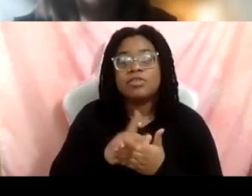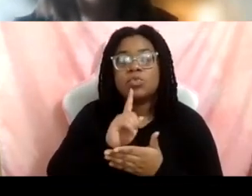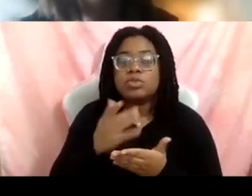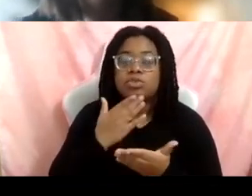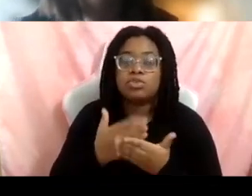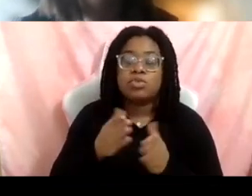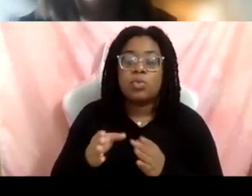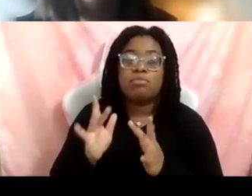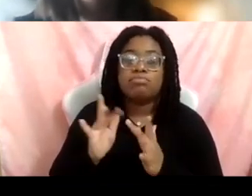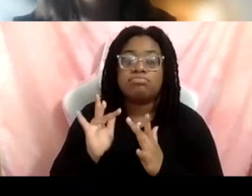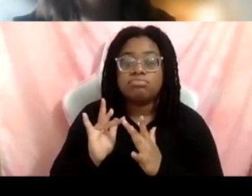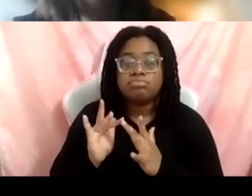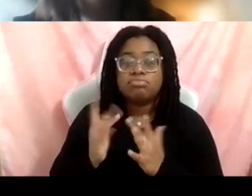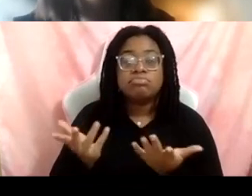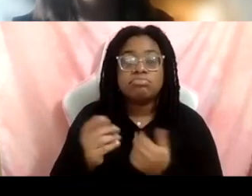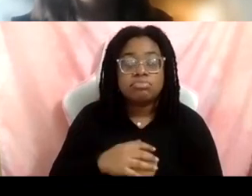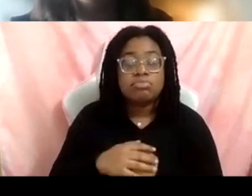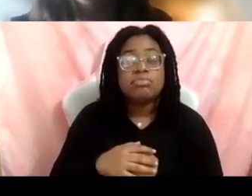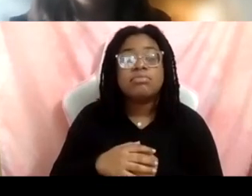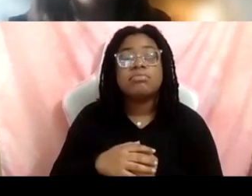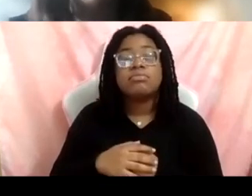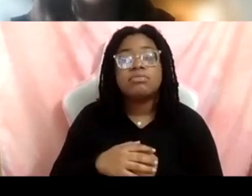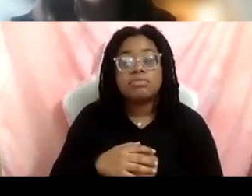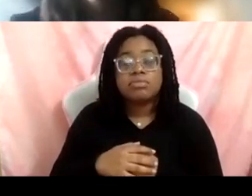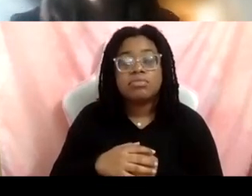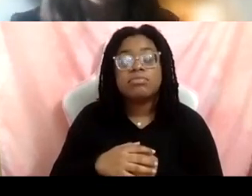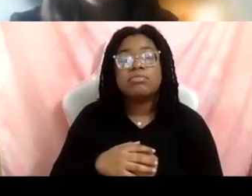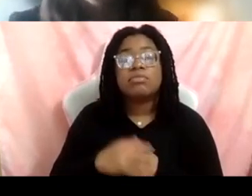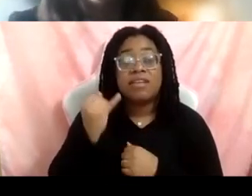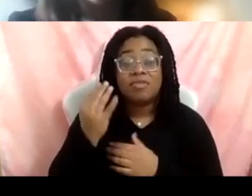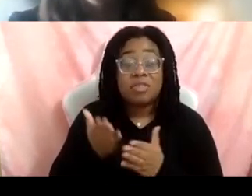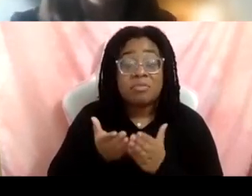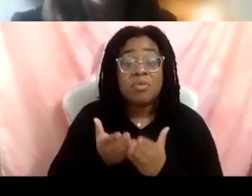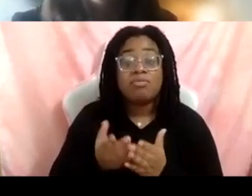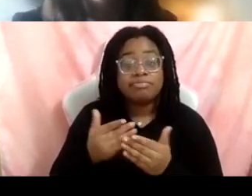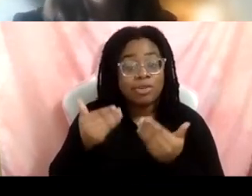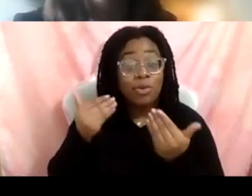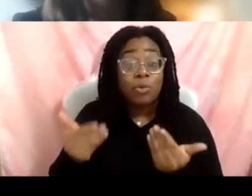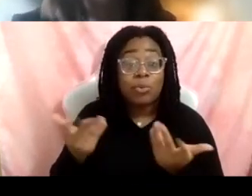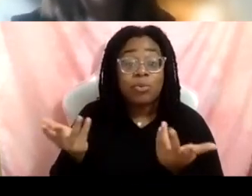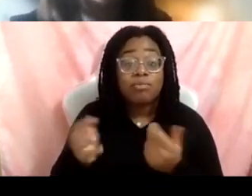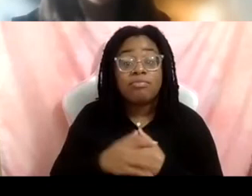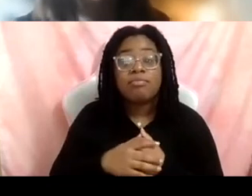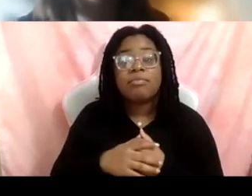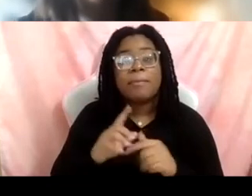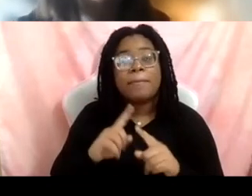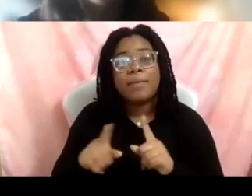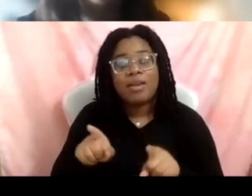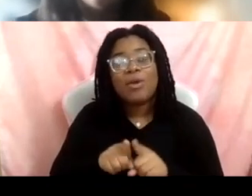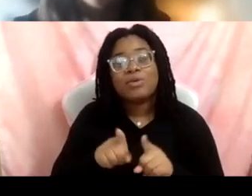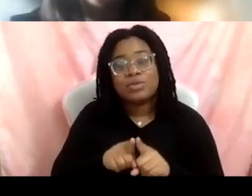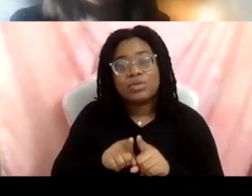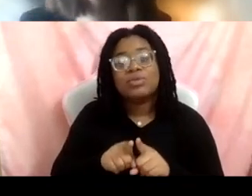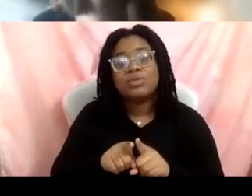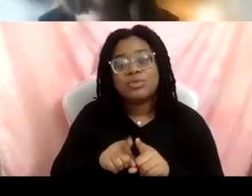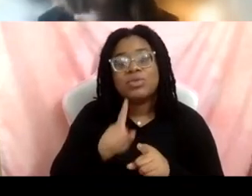connections. And so if you're in that boat, I would say go for it. But then also, because it is